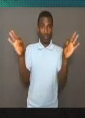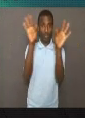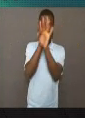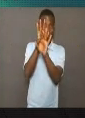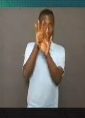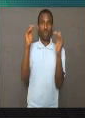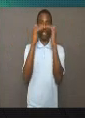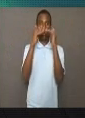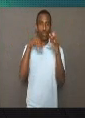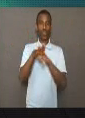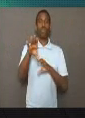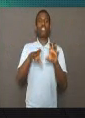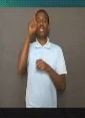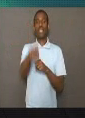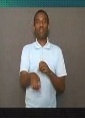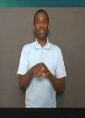equation.